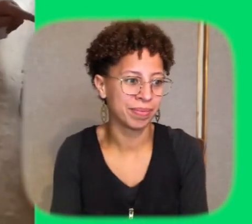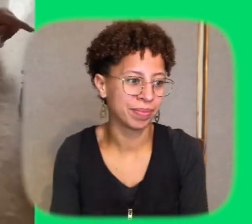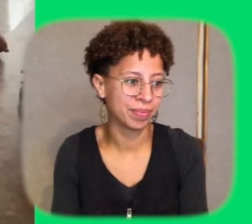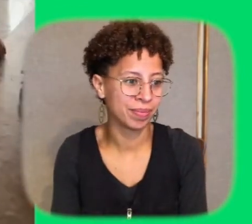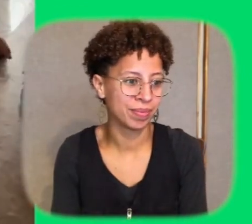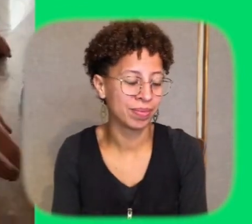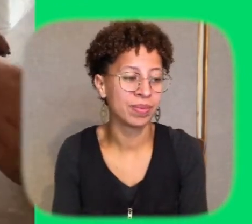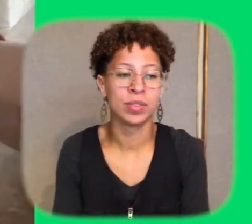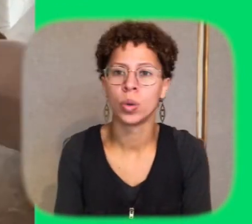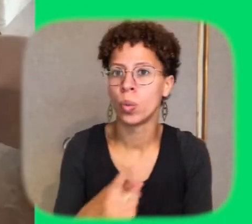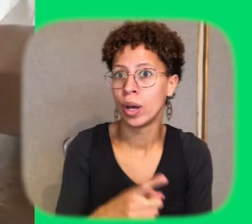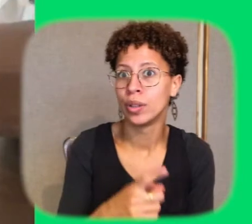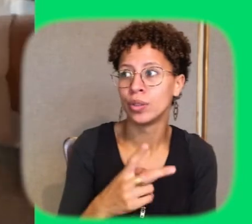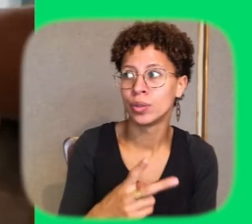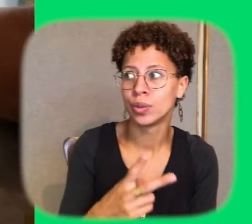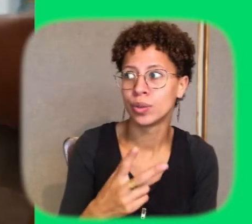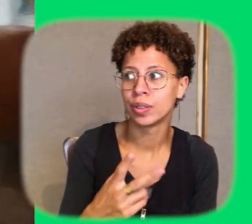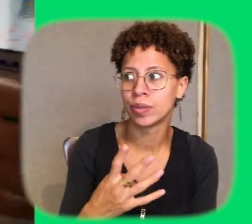1, 2, 3, 4, 5, 6, 7.